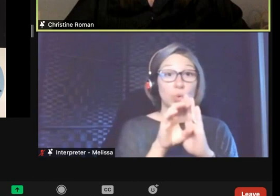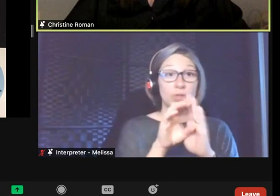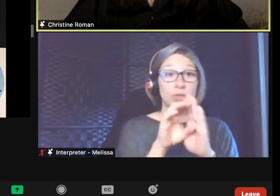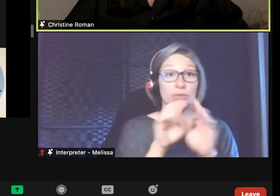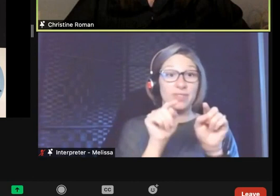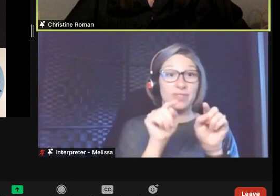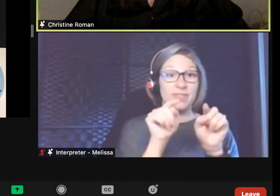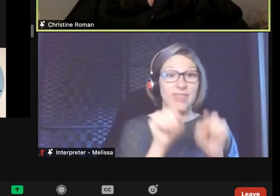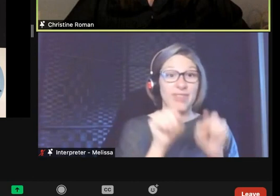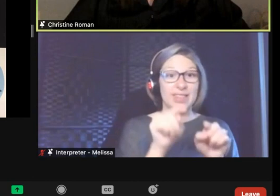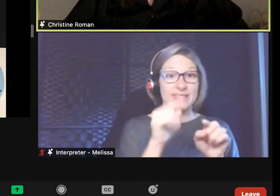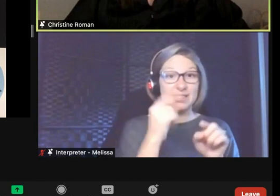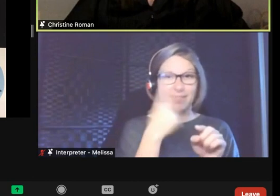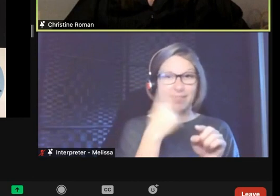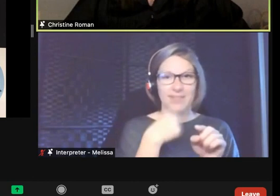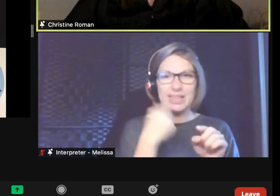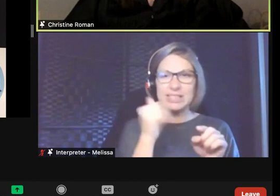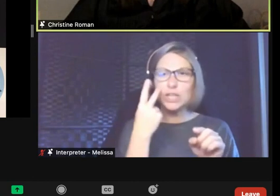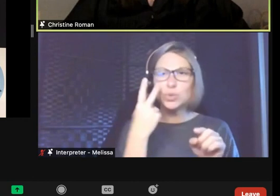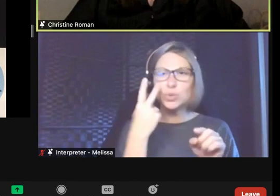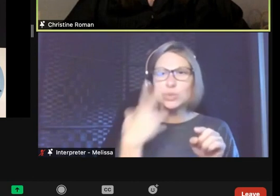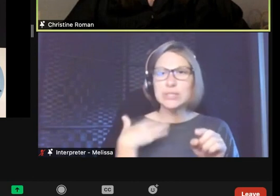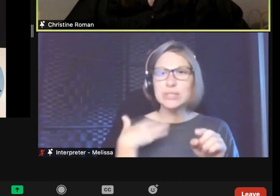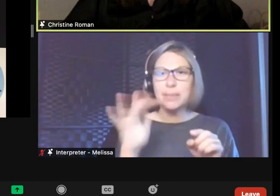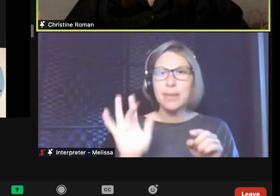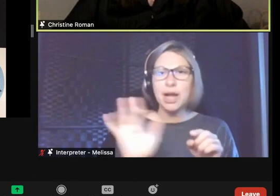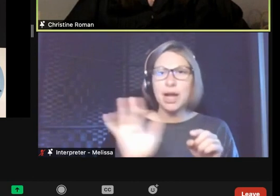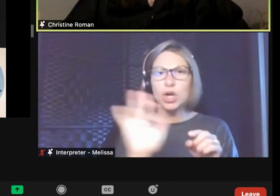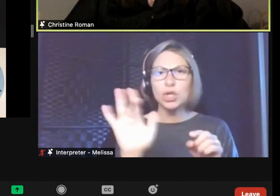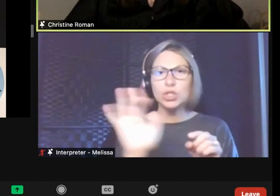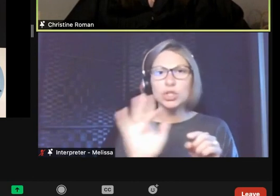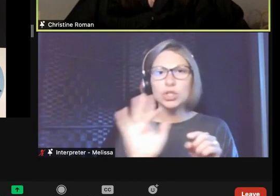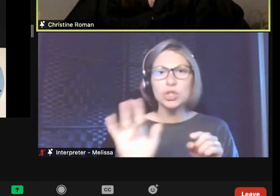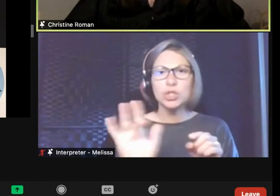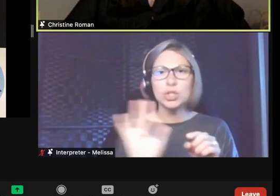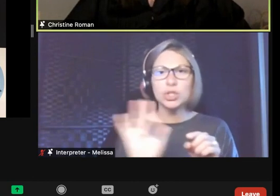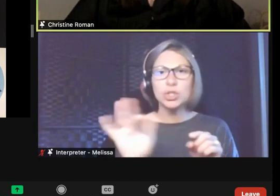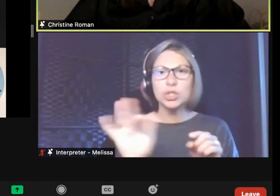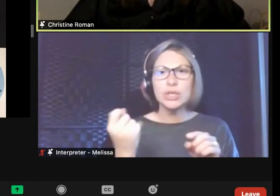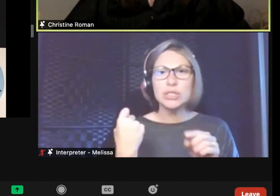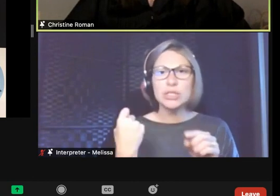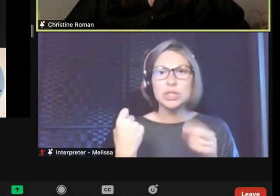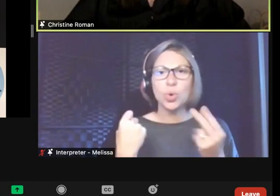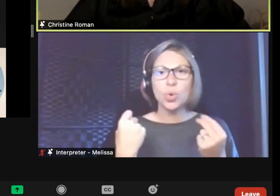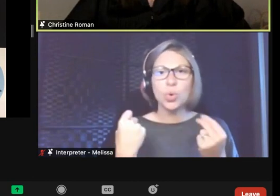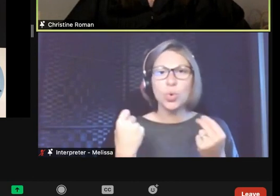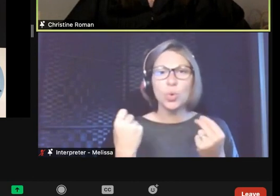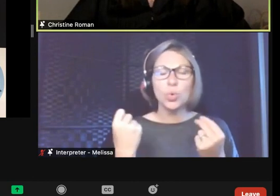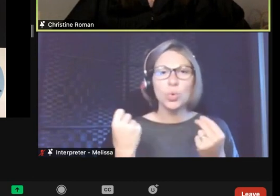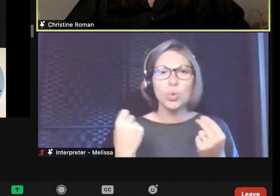my cursor? Can someone tell me yes or no? Do you see my cursor?